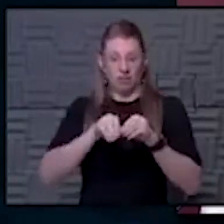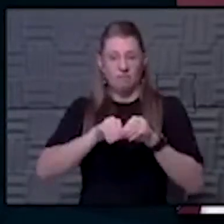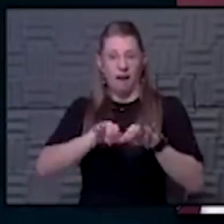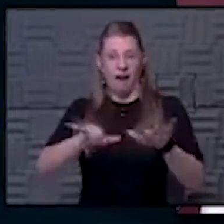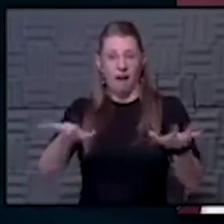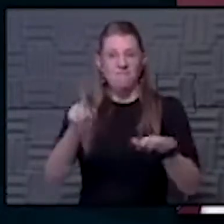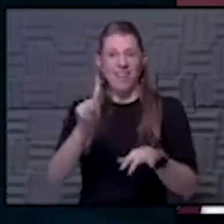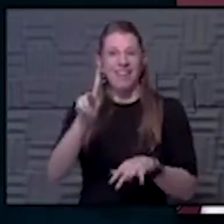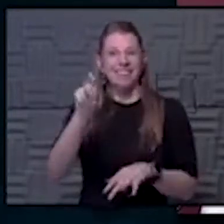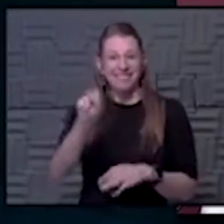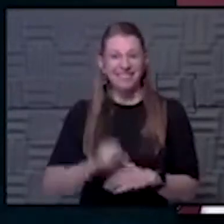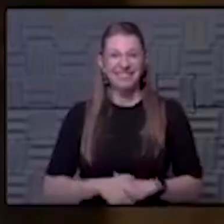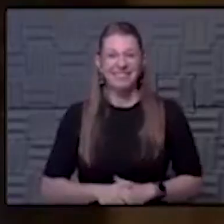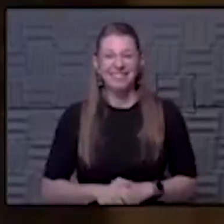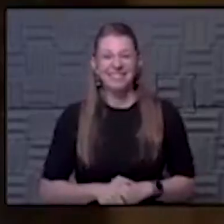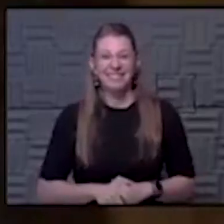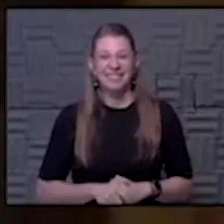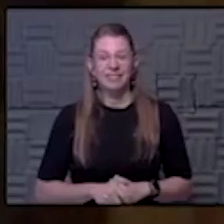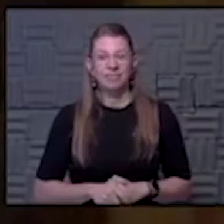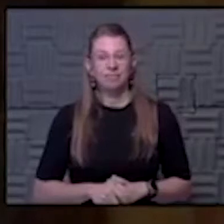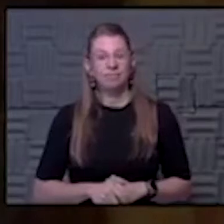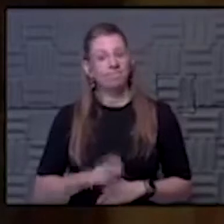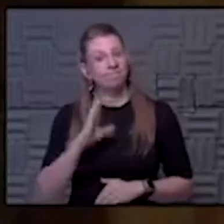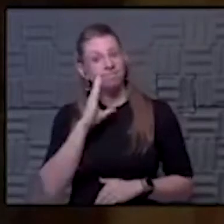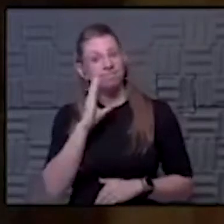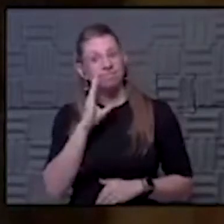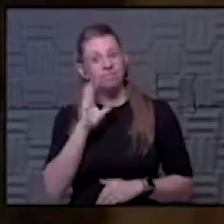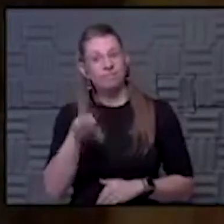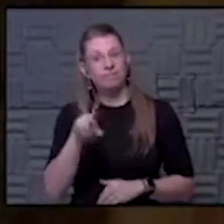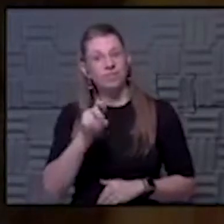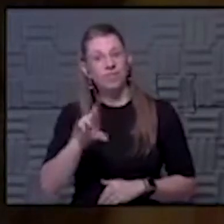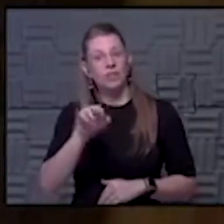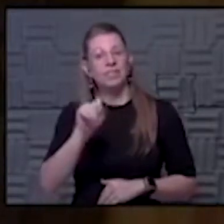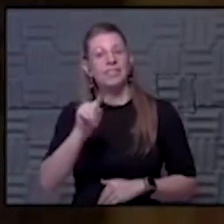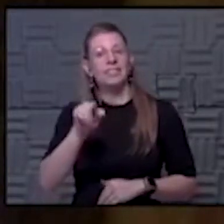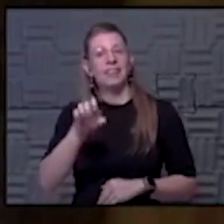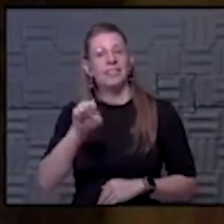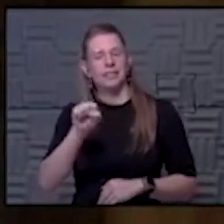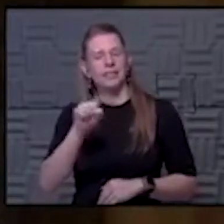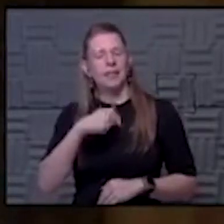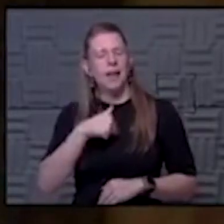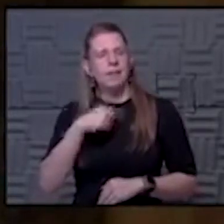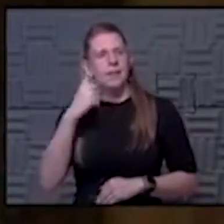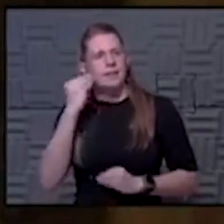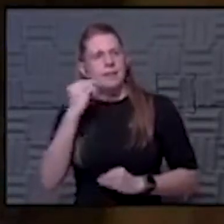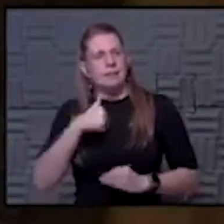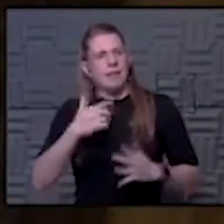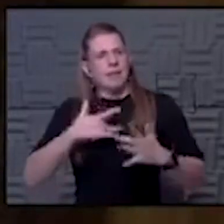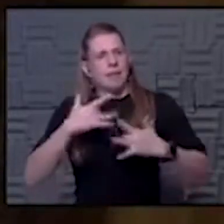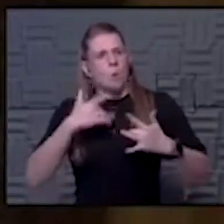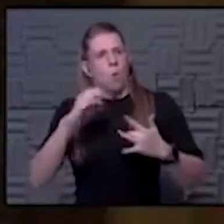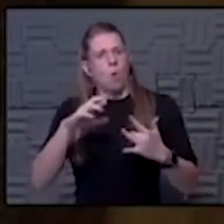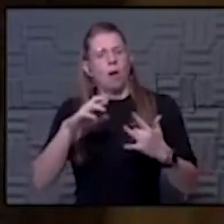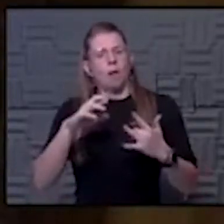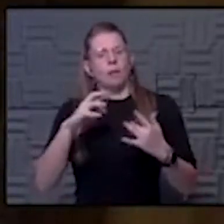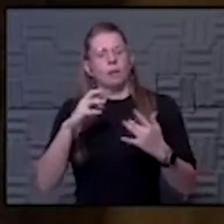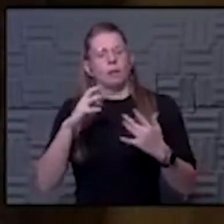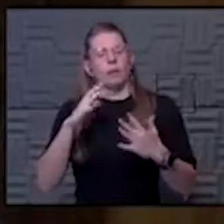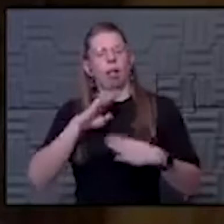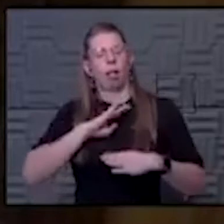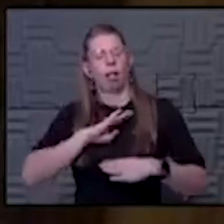in Kansas. You know, Dr. Stites, I was actually thinking about, am I excited or am I just